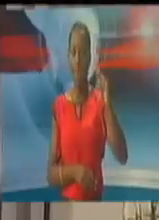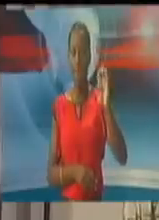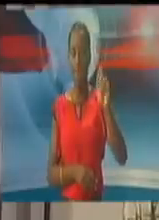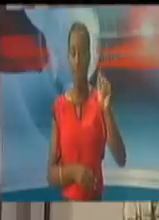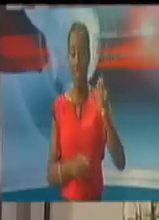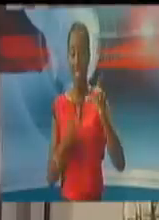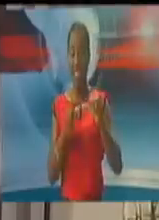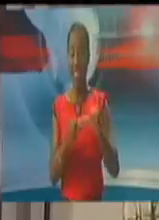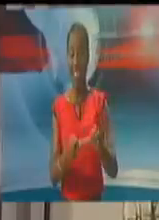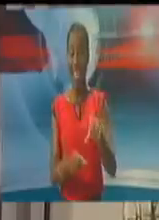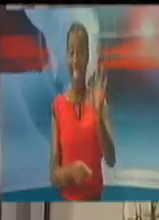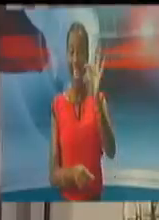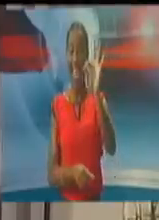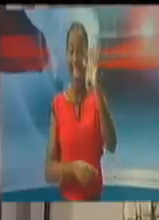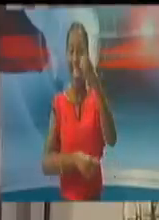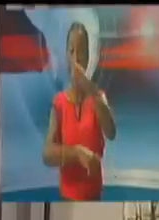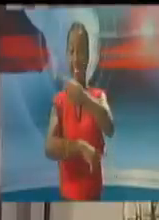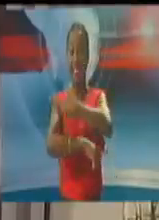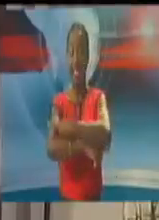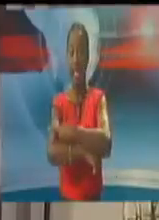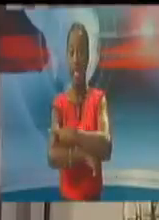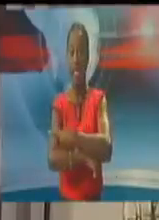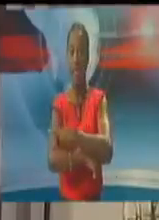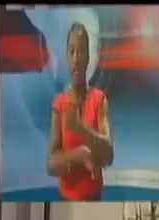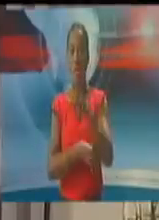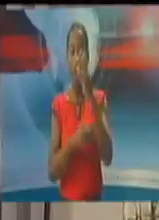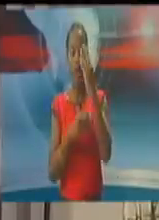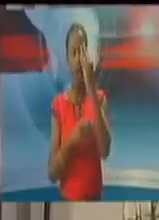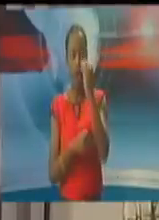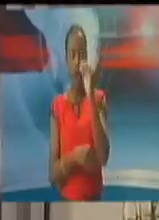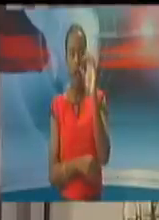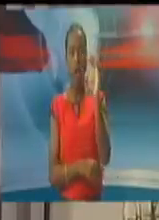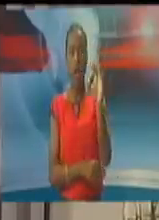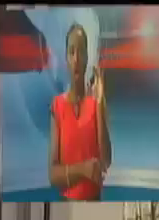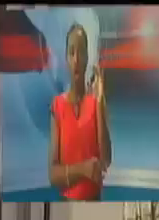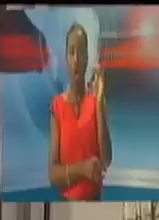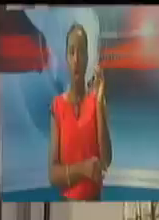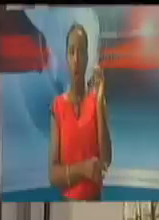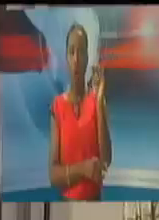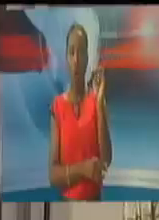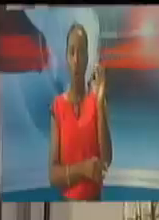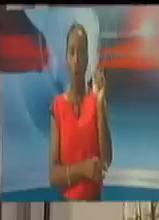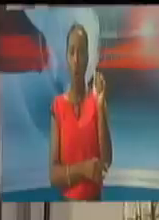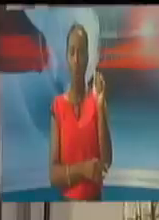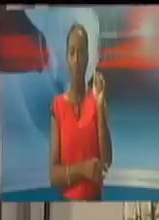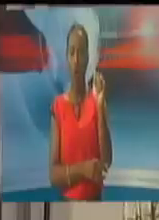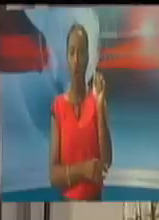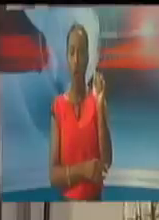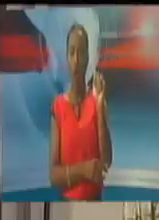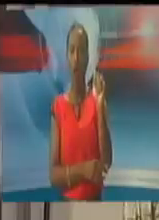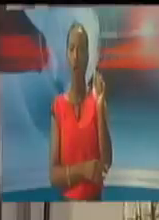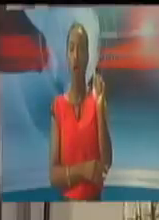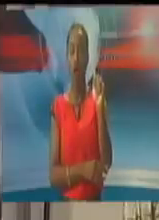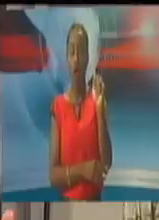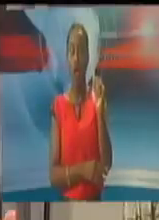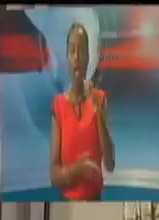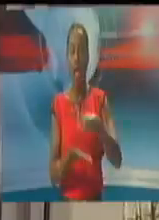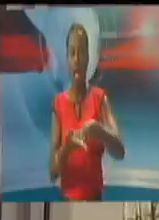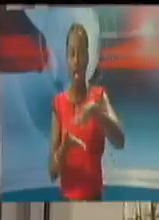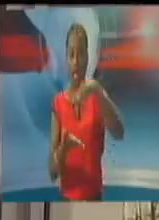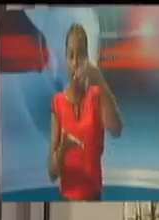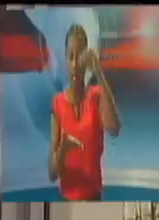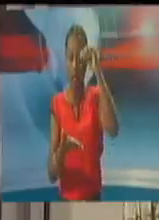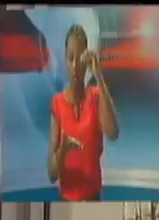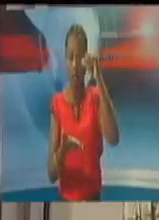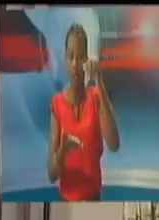coma and relearned how to walk. What this COVID-19 person wants people to know. And I will just read one